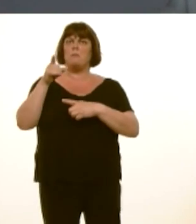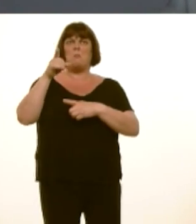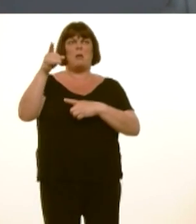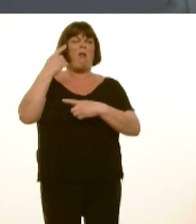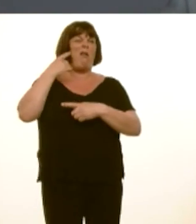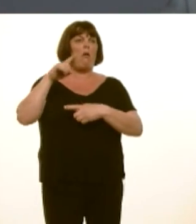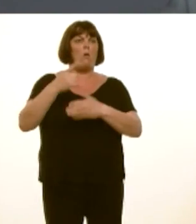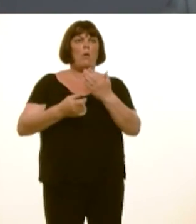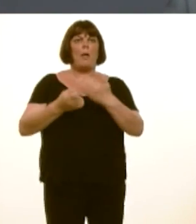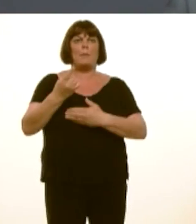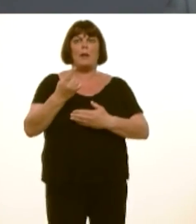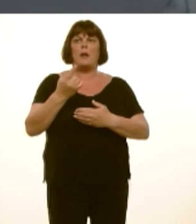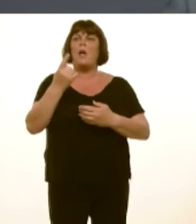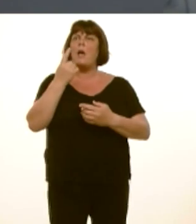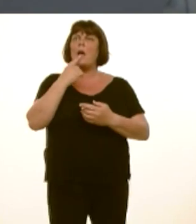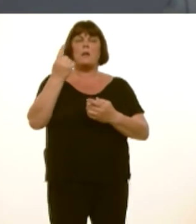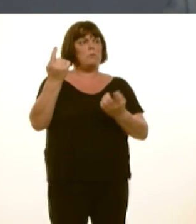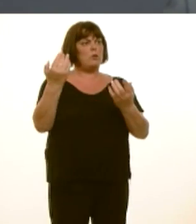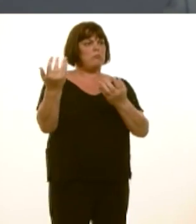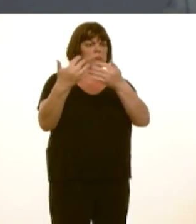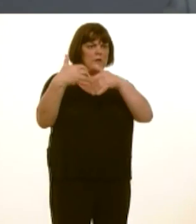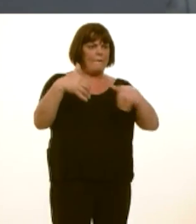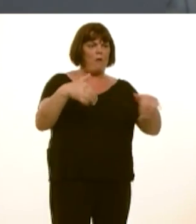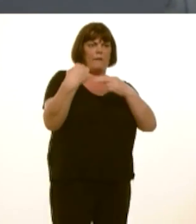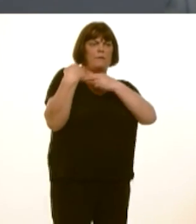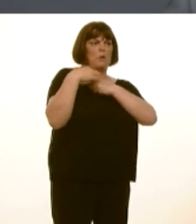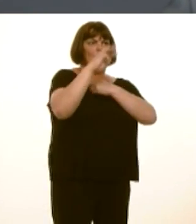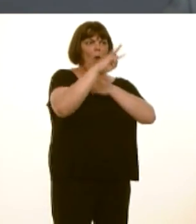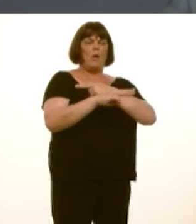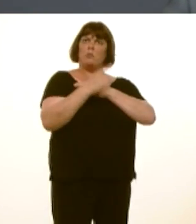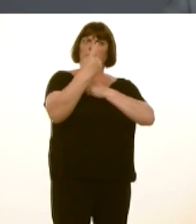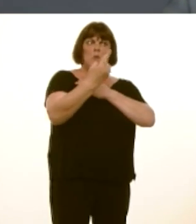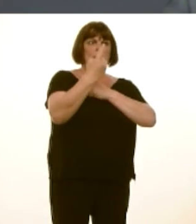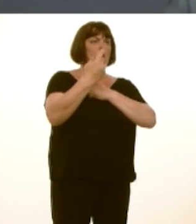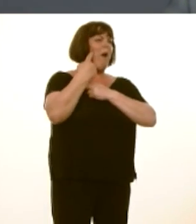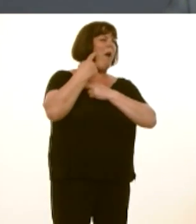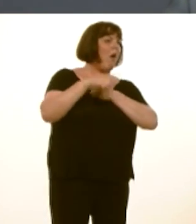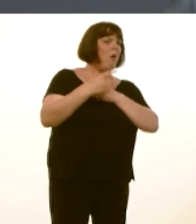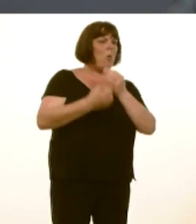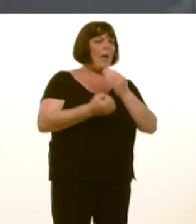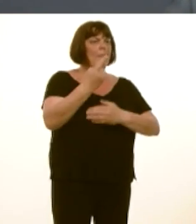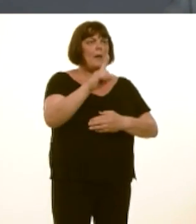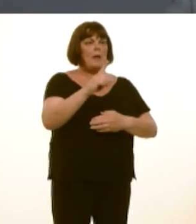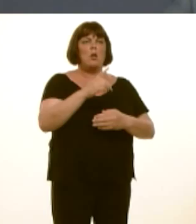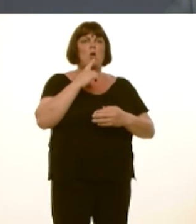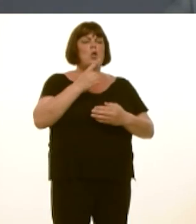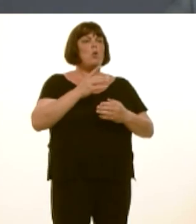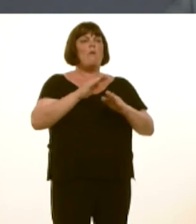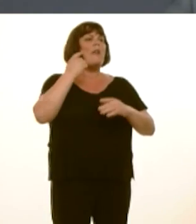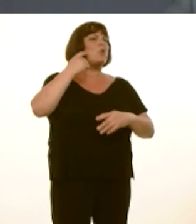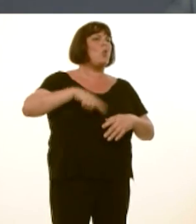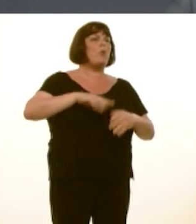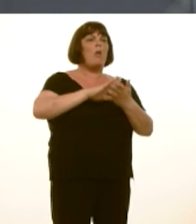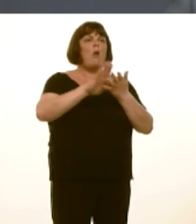to lead the first devolved government. You've sat on the Holtham report, and you refused to take responsibility for raising just